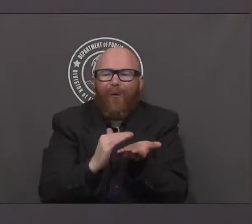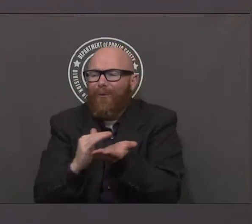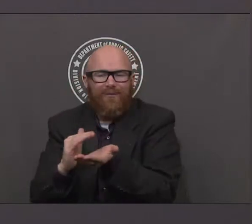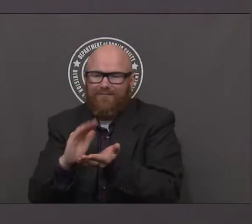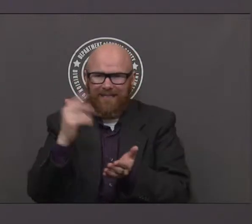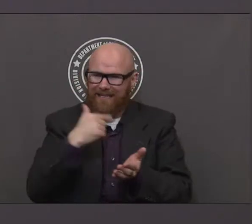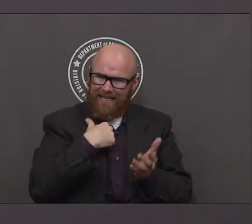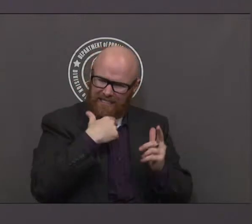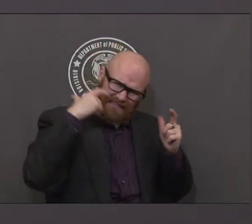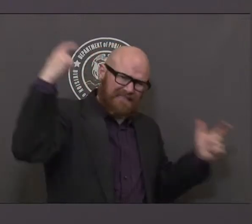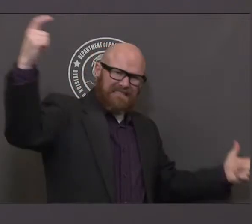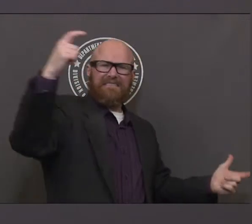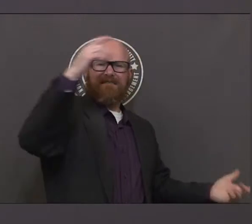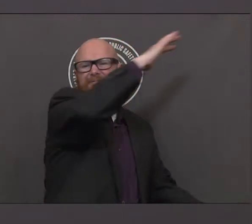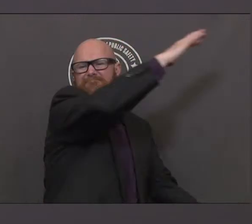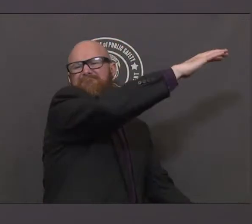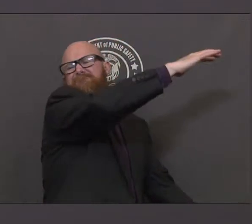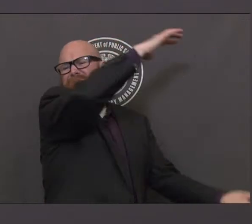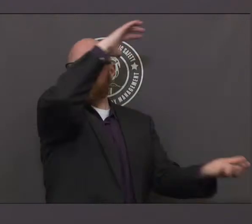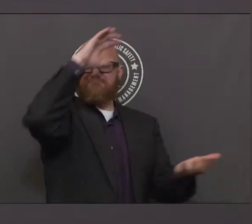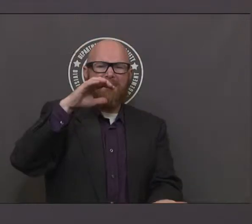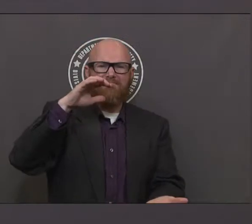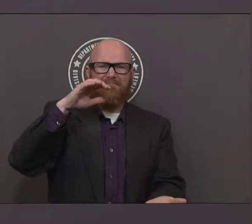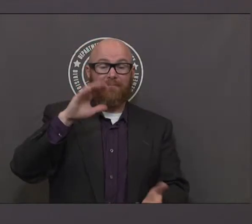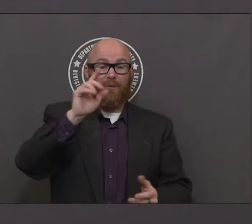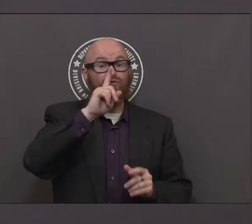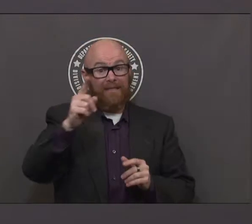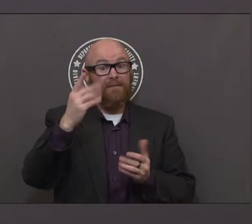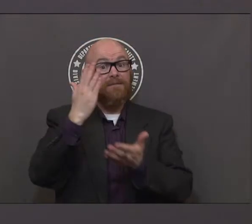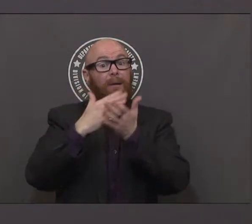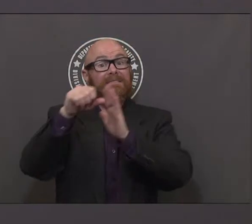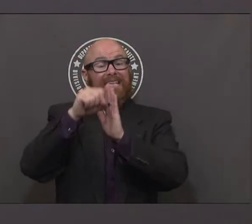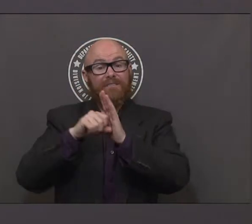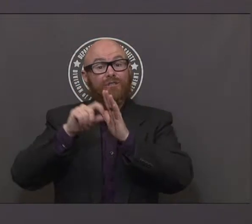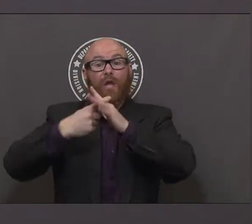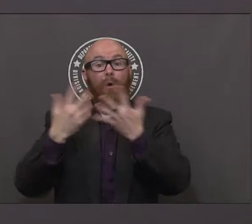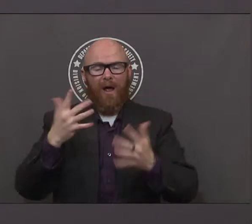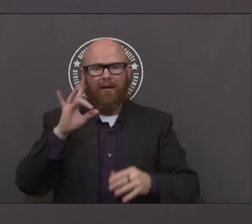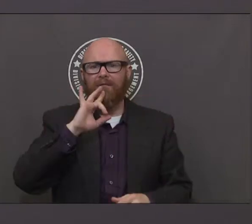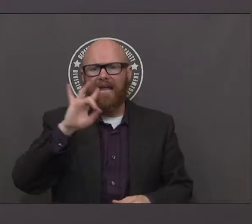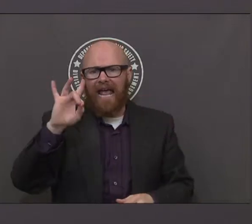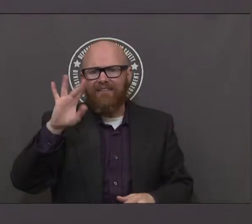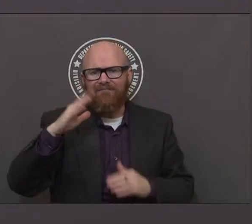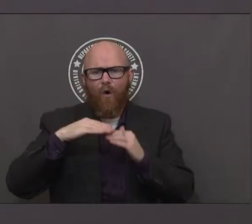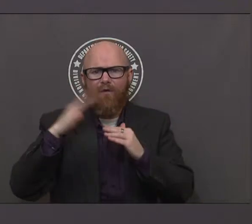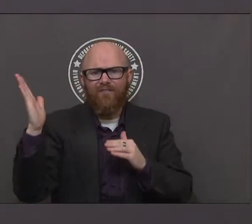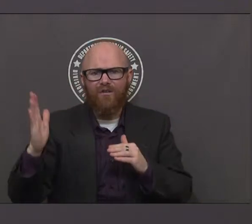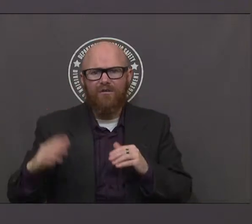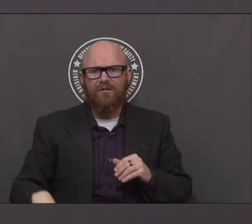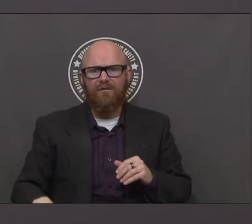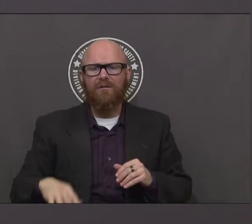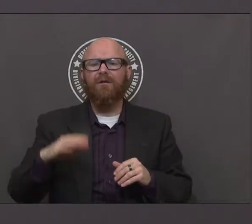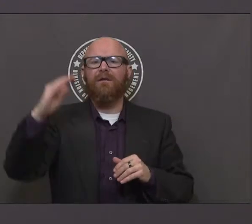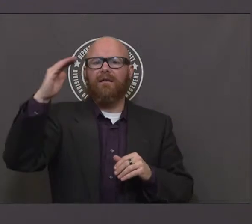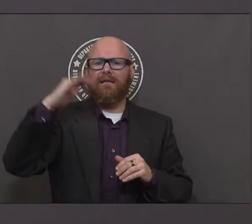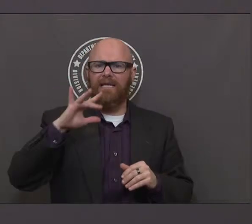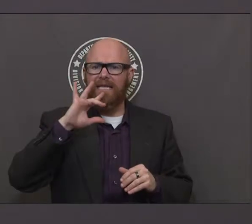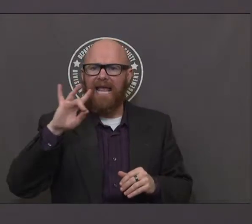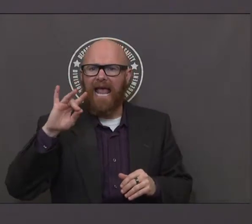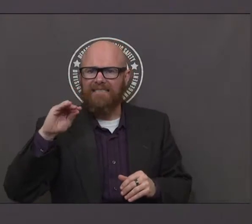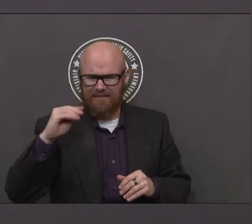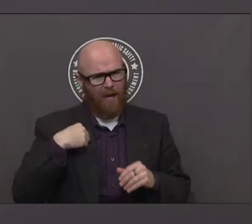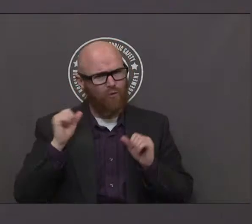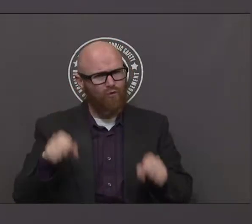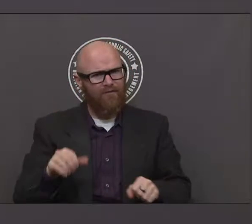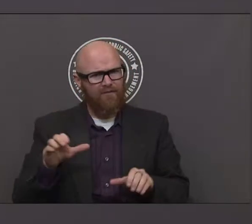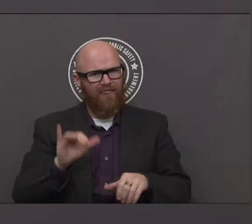the category, we could have said just everyone 85 and older, right? And then we got through them and then moved to everyone 80 and older. We certainly could have done